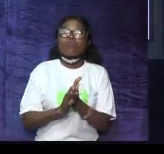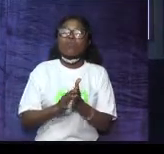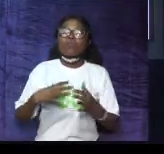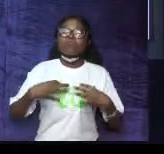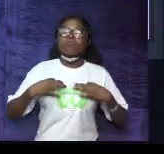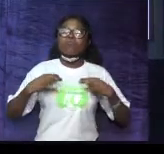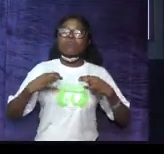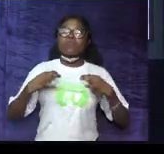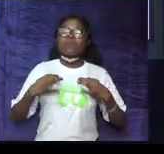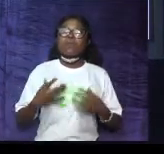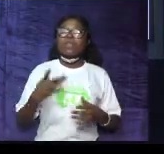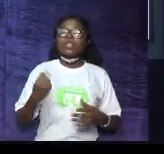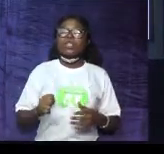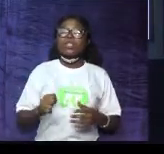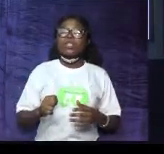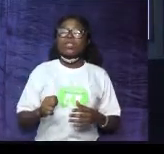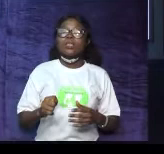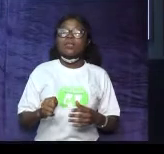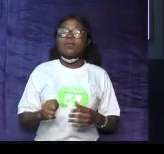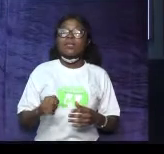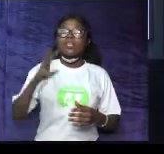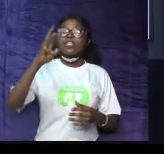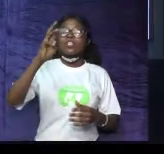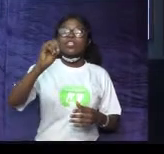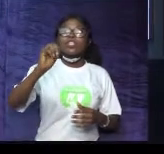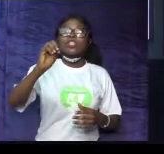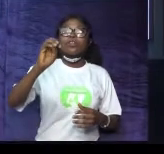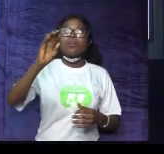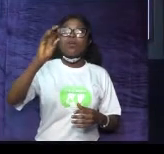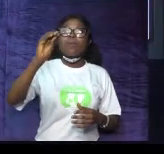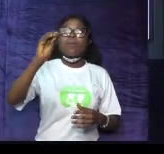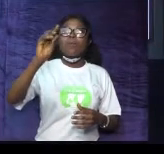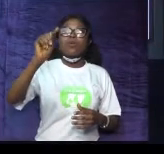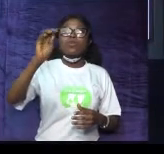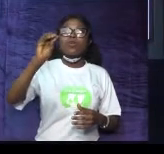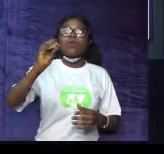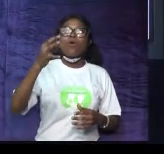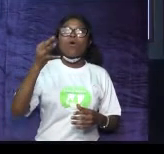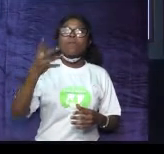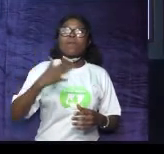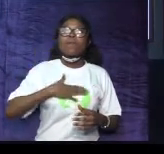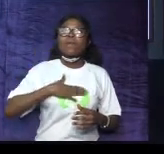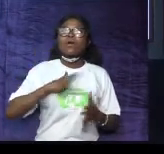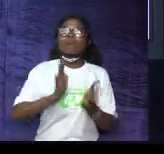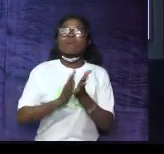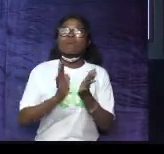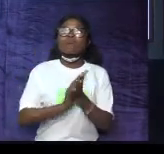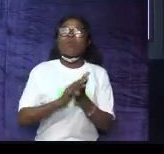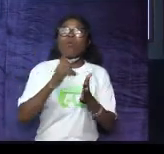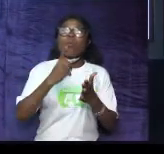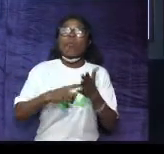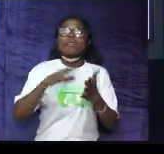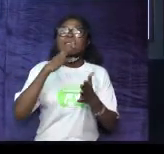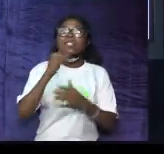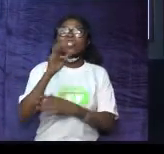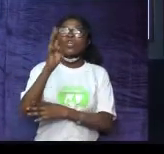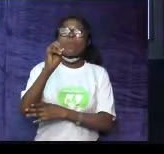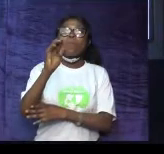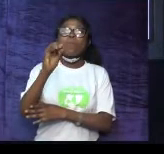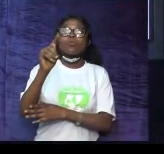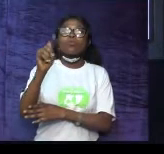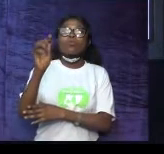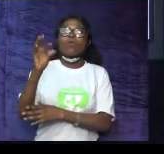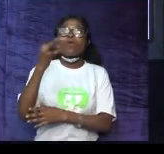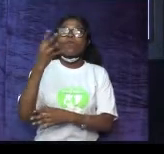uniform. The motto of your school. I can remember the motto of my school. Knowledge is power. So what's the motto of